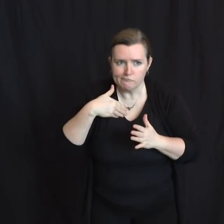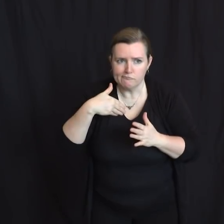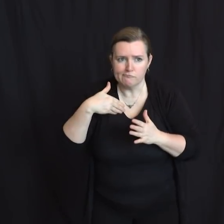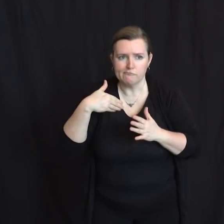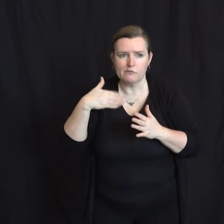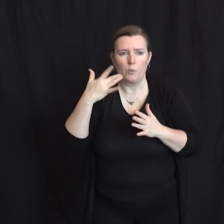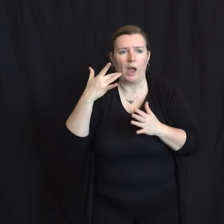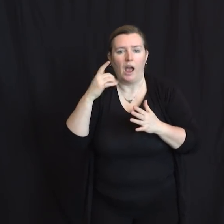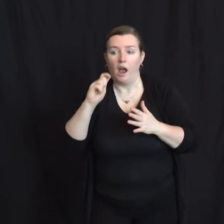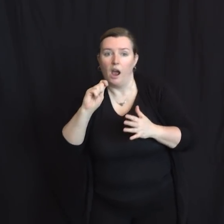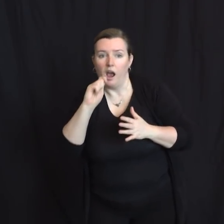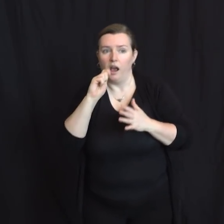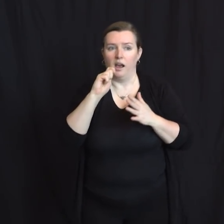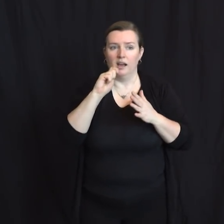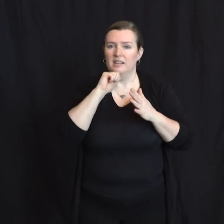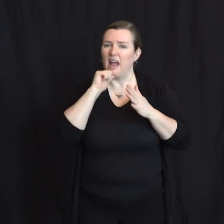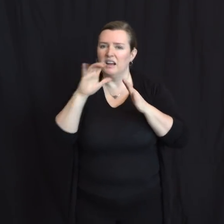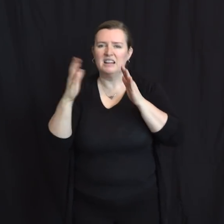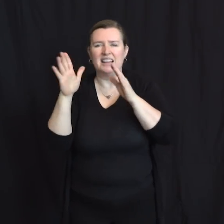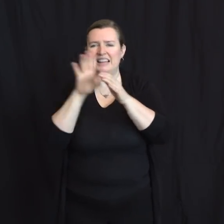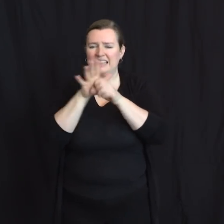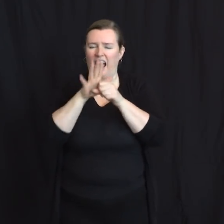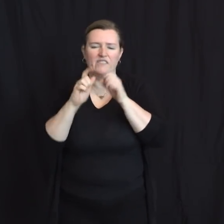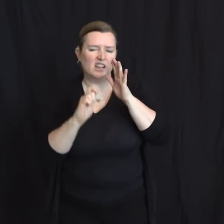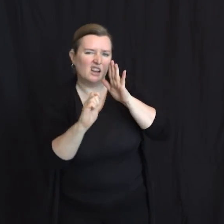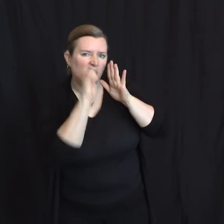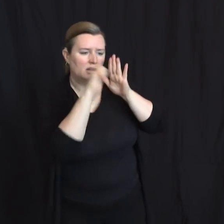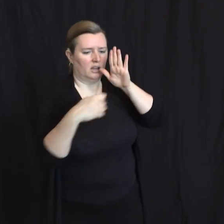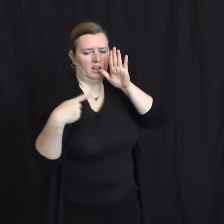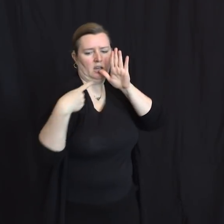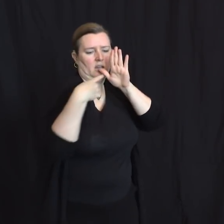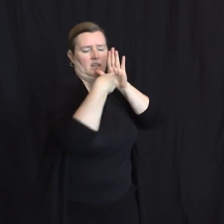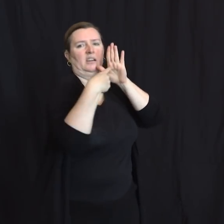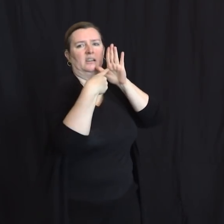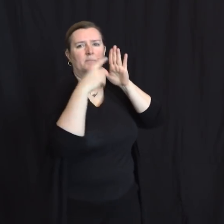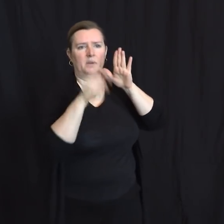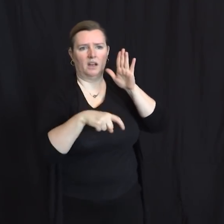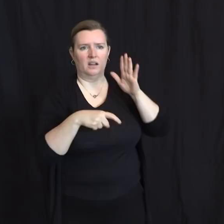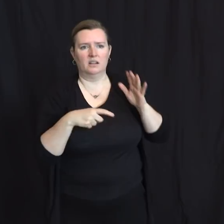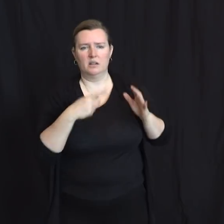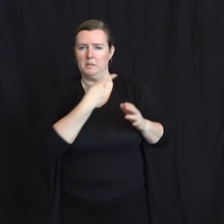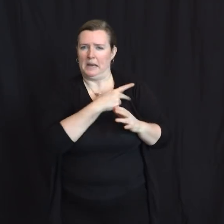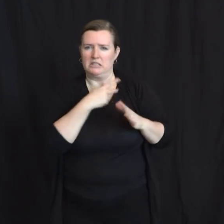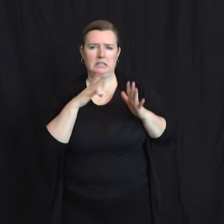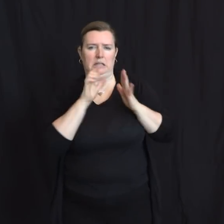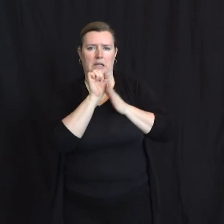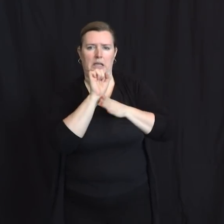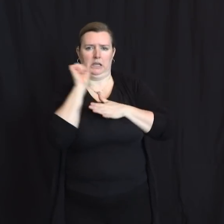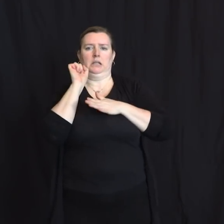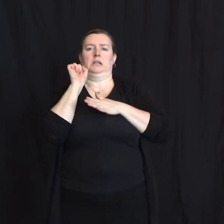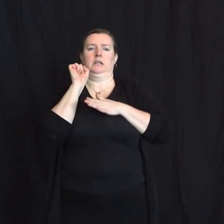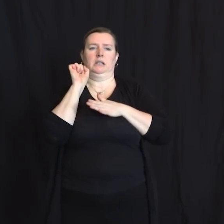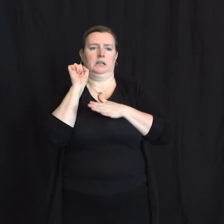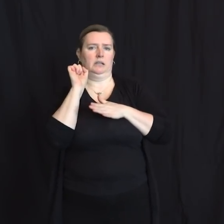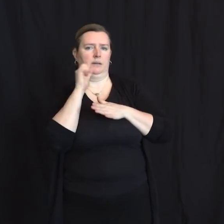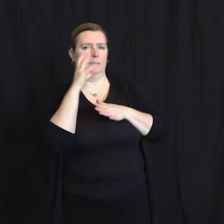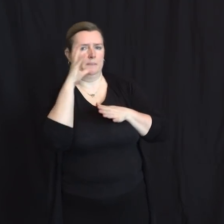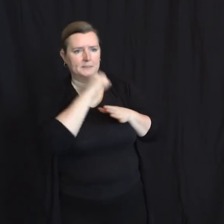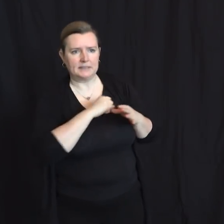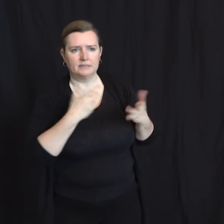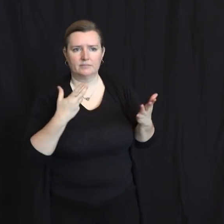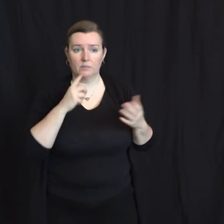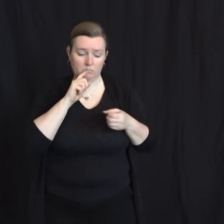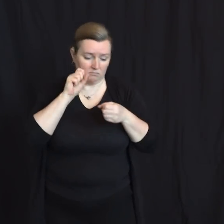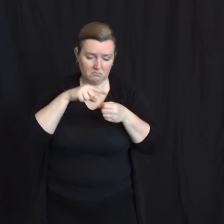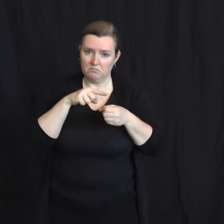if you don't go in far enough or you don't make the patient uncomfortable enough in the process, you're going to miss things. Saliva test, you don't have to do that. All you need